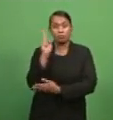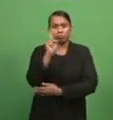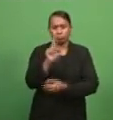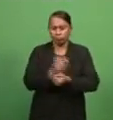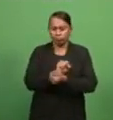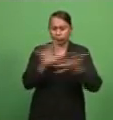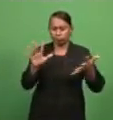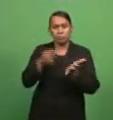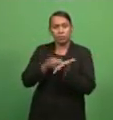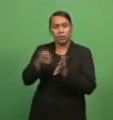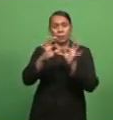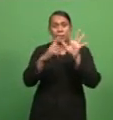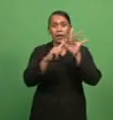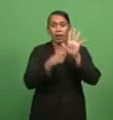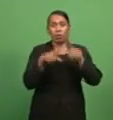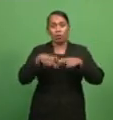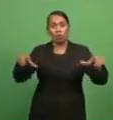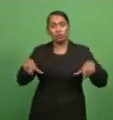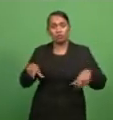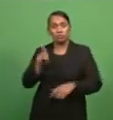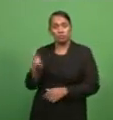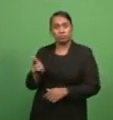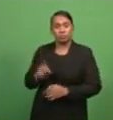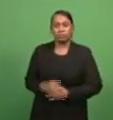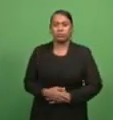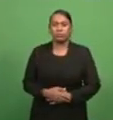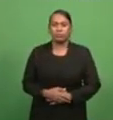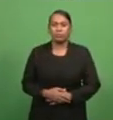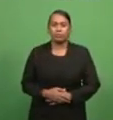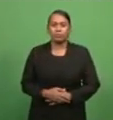And senior diplomat VOLLMER granted bail.